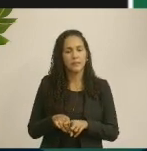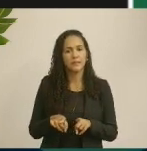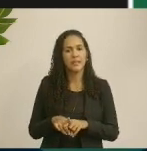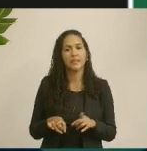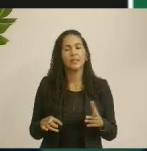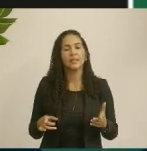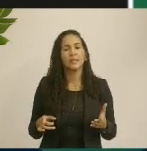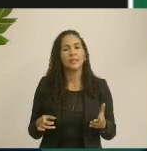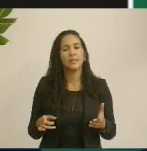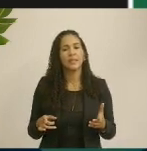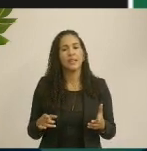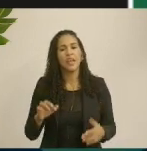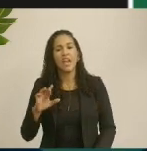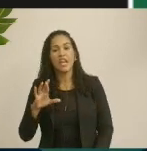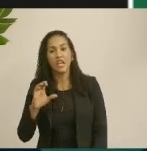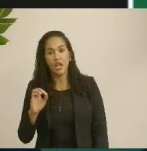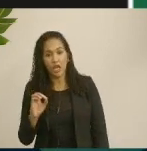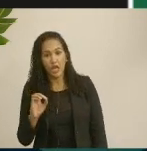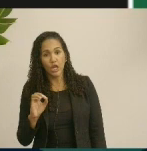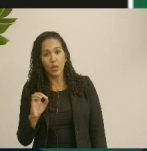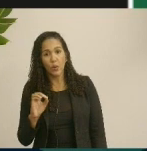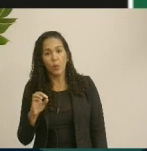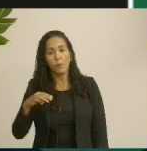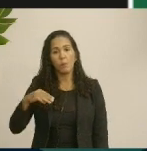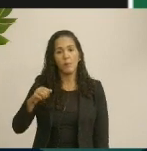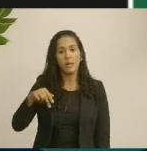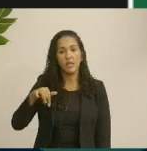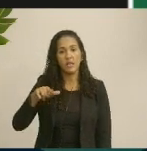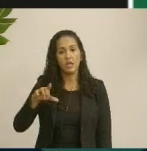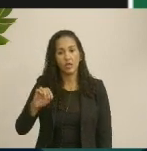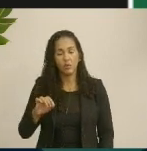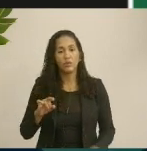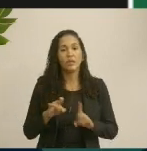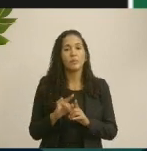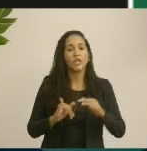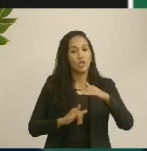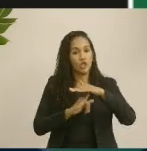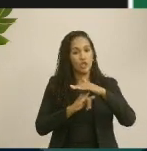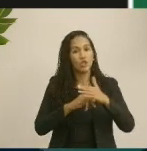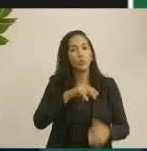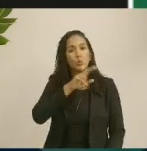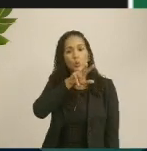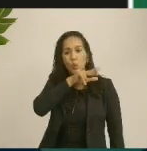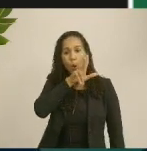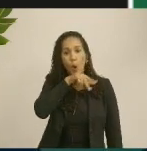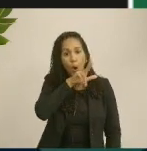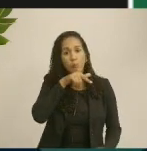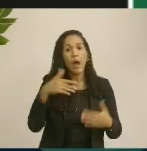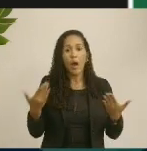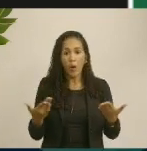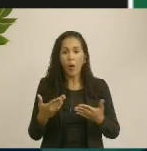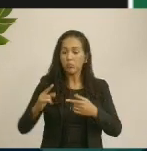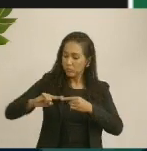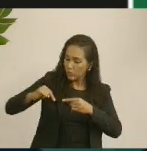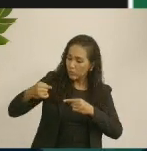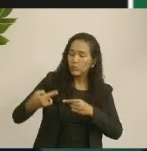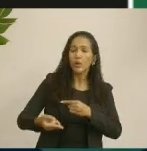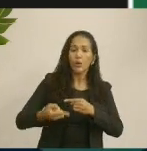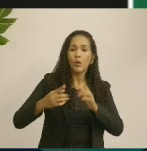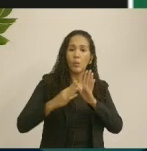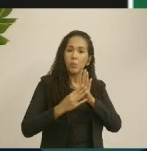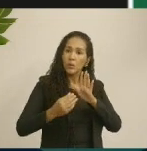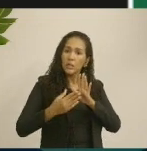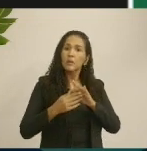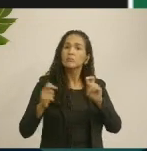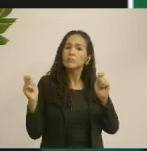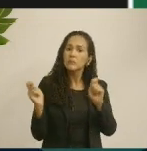we're replicating that model. So I will end with the fact that it can be done. I think the challenge